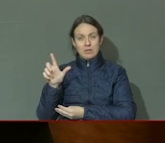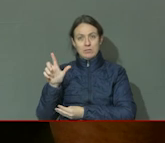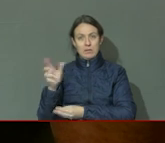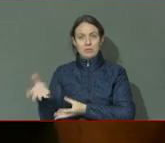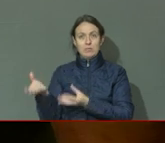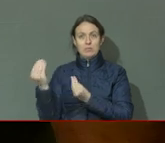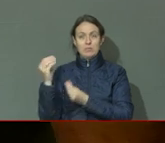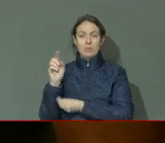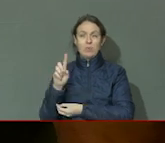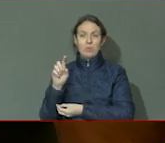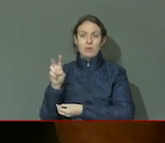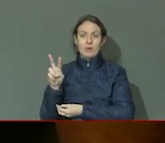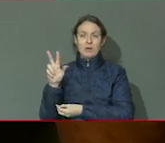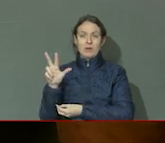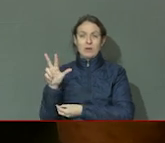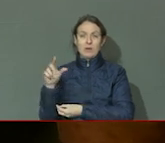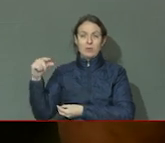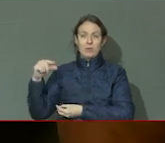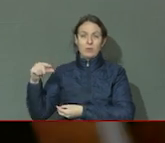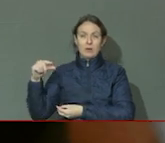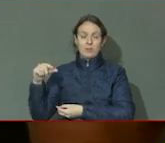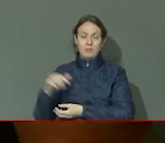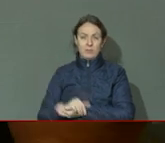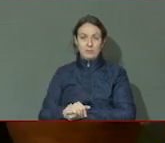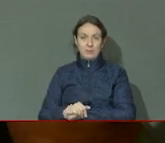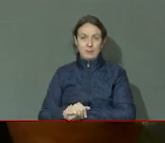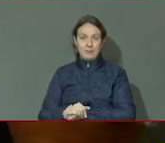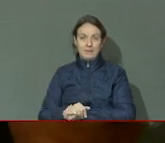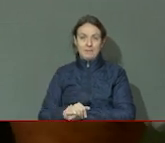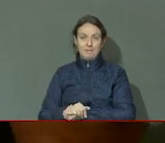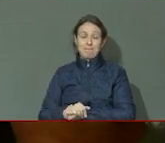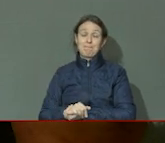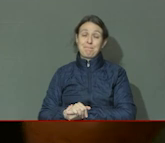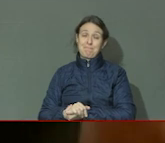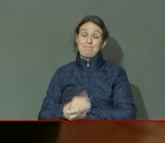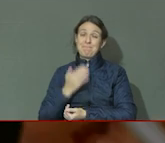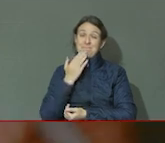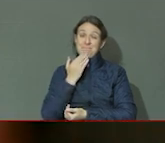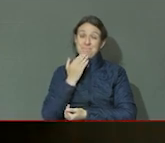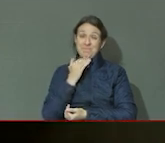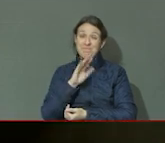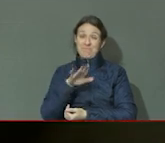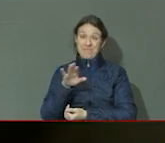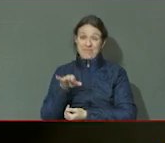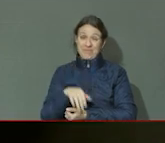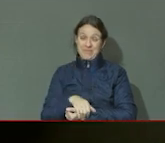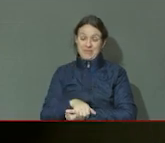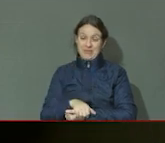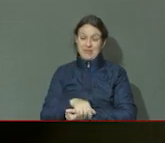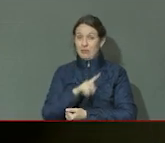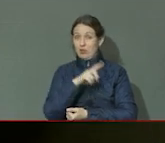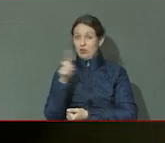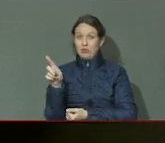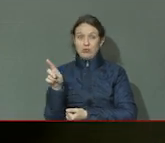me 128 grams per mole. Boys and girls, please don't write